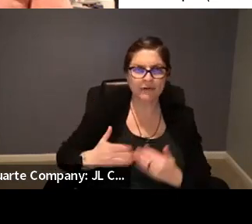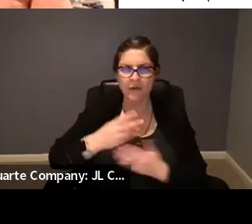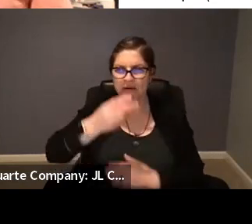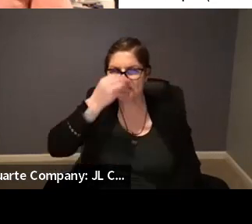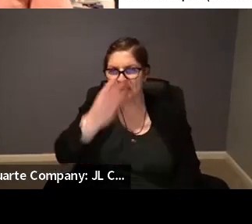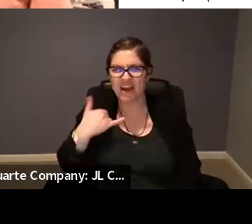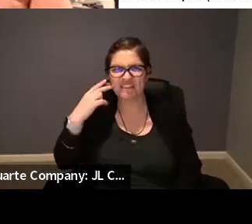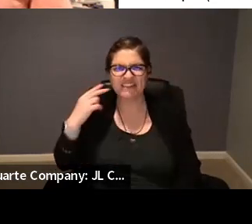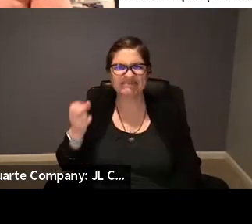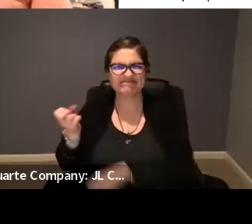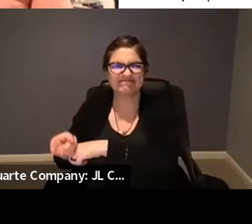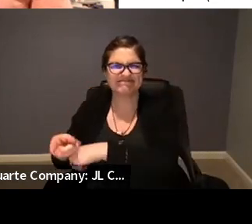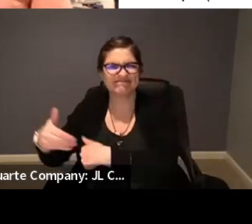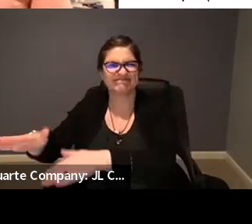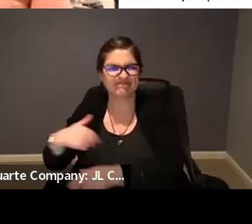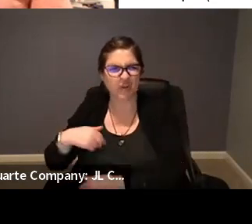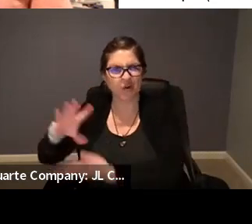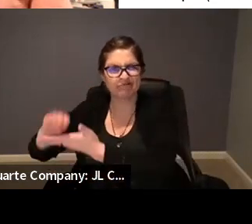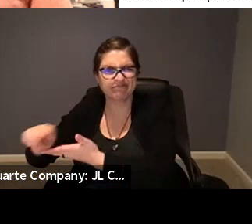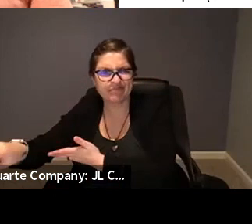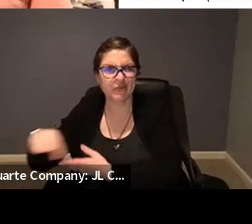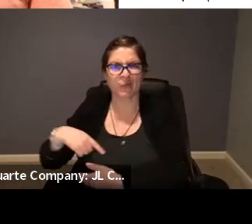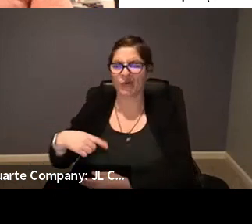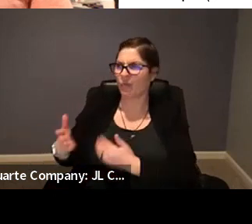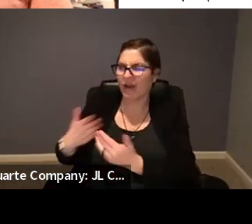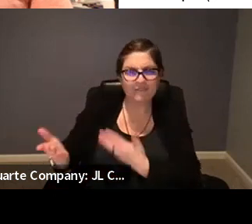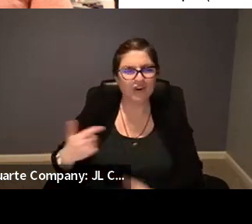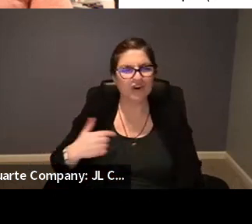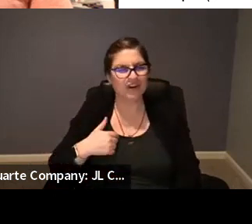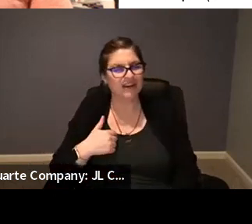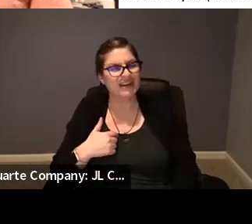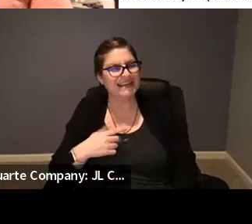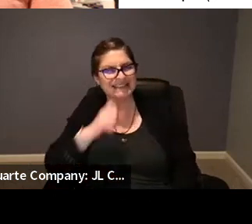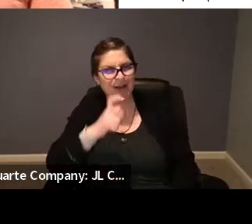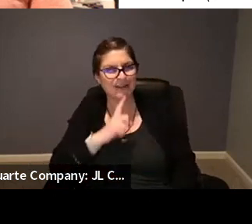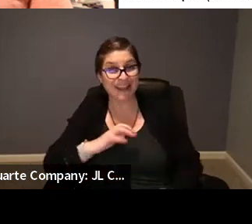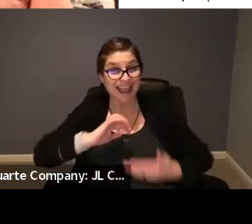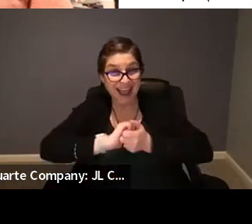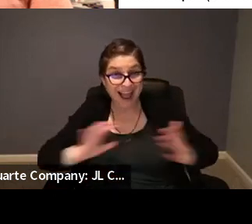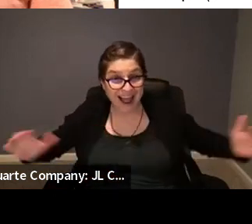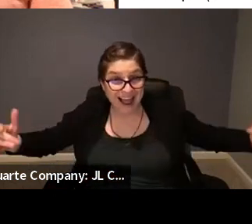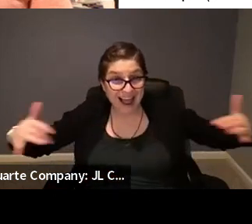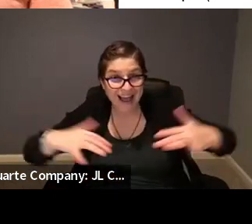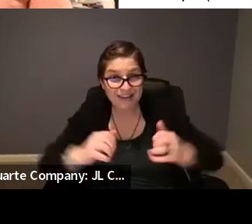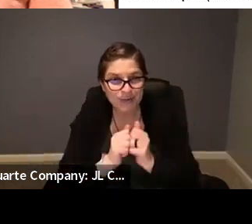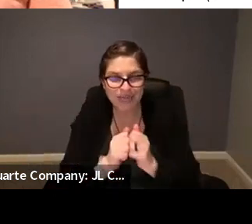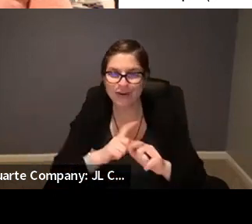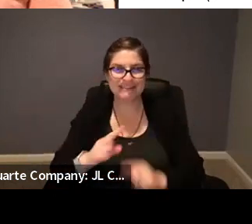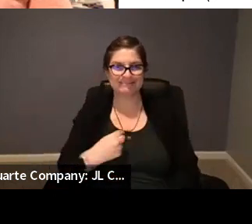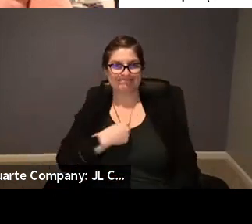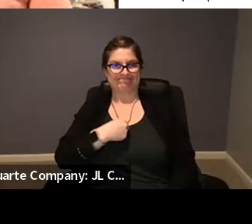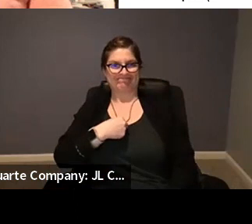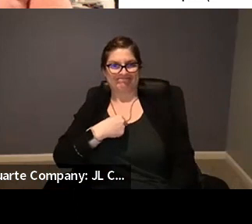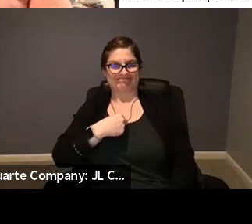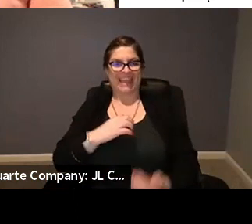about, you know, a common good or banding together, helping your fellow man. It's always been about like, what can I do for myself?